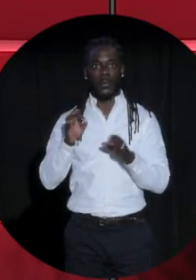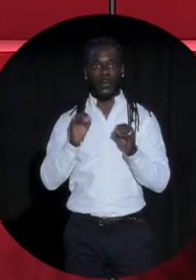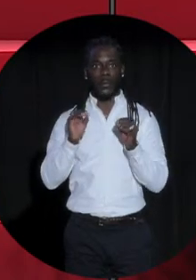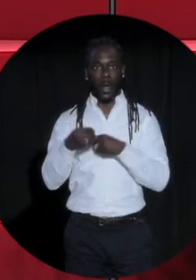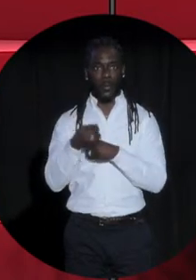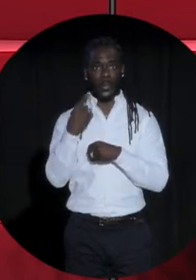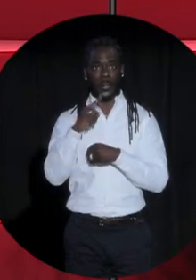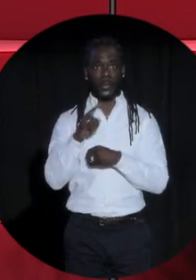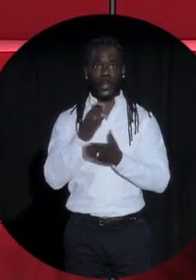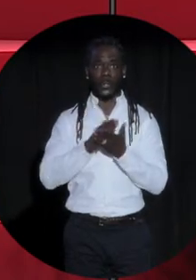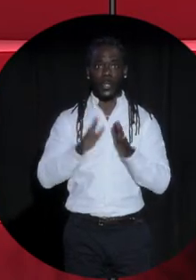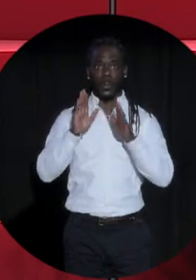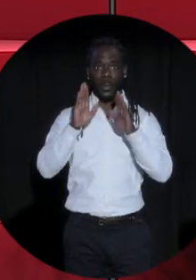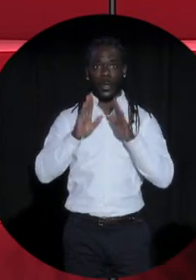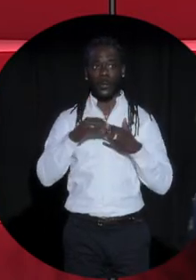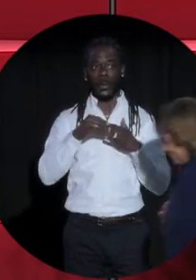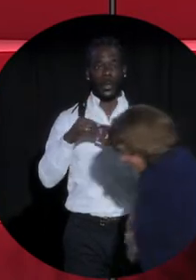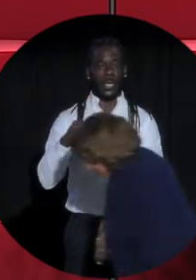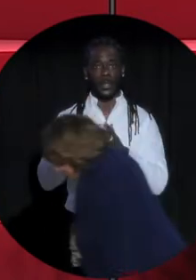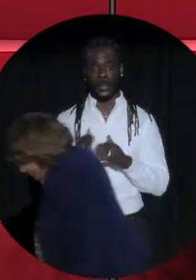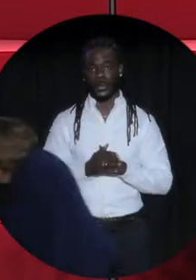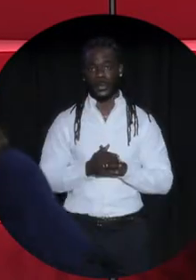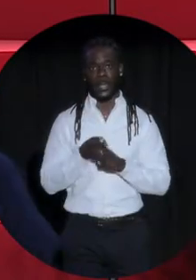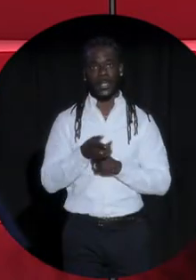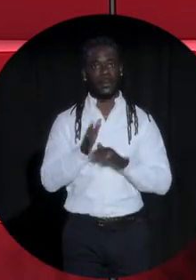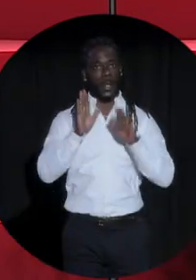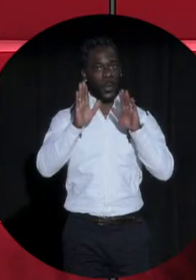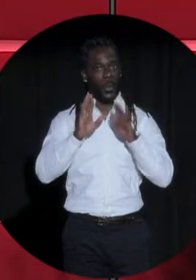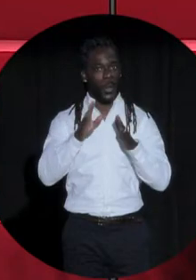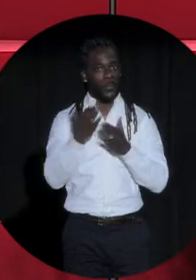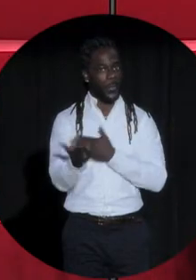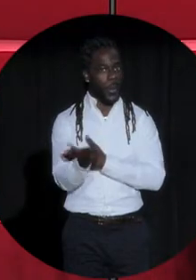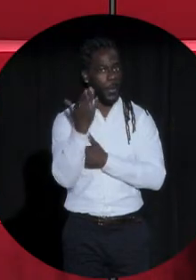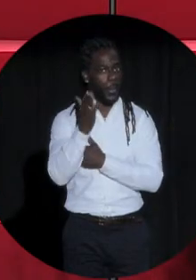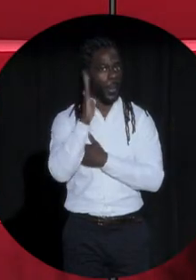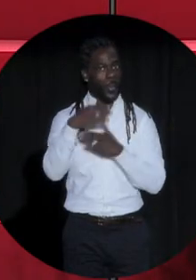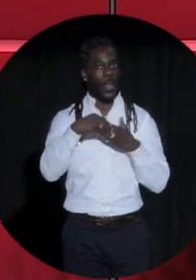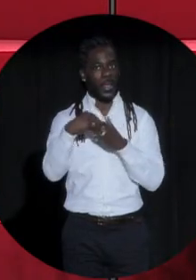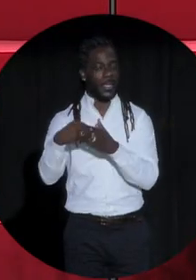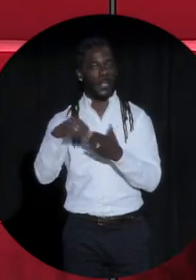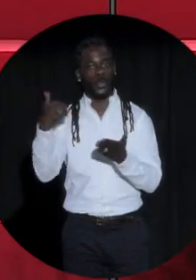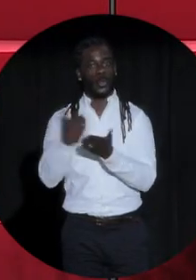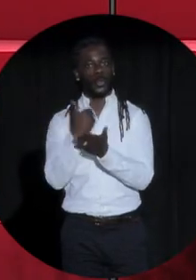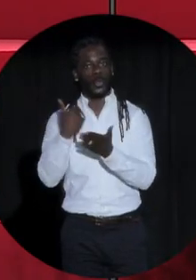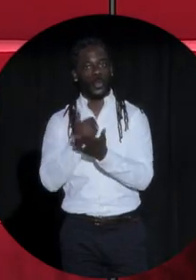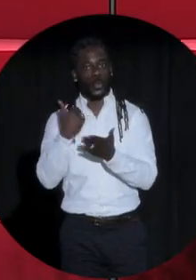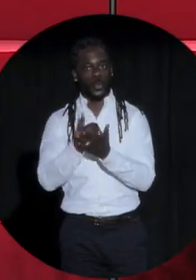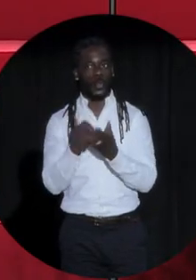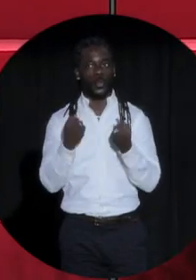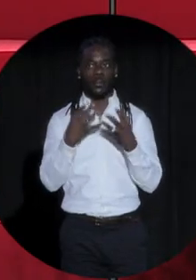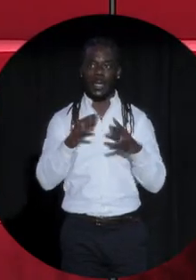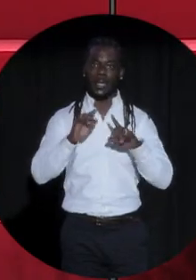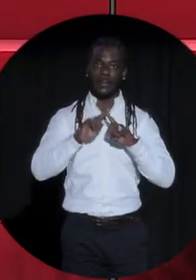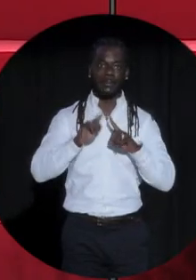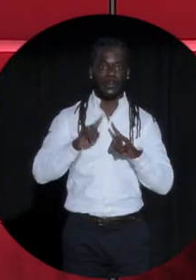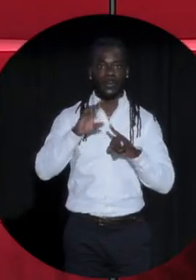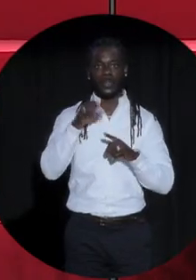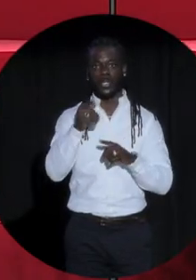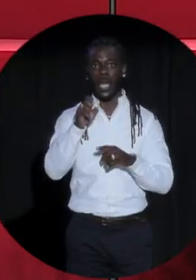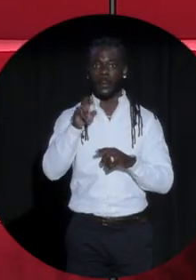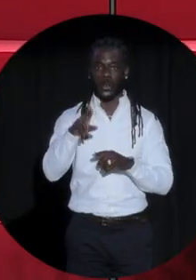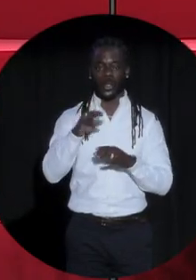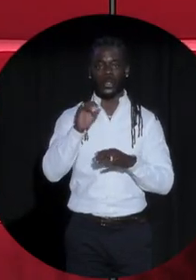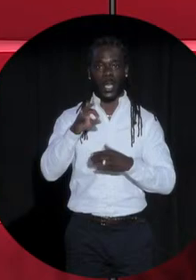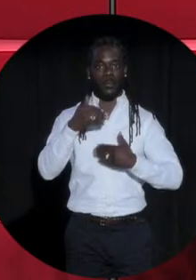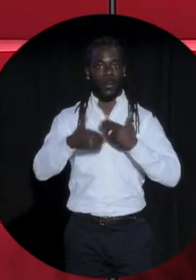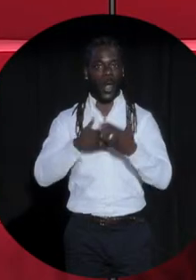leaders. This has been an invigorating morning that will lead to many new and historic chapters of progress in